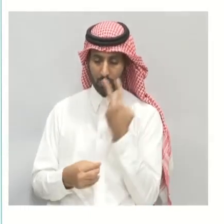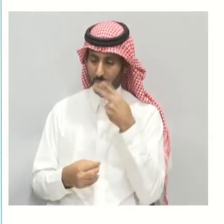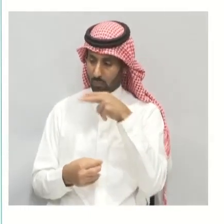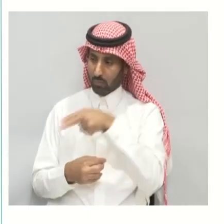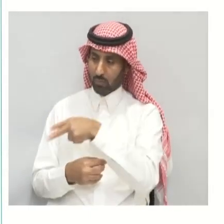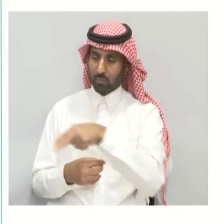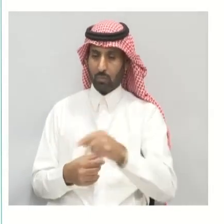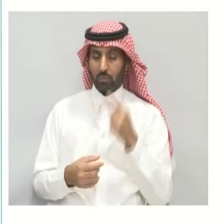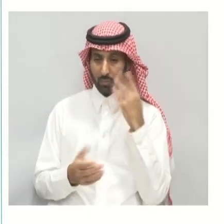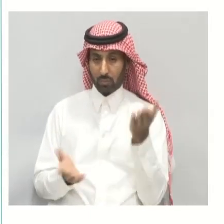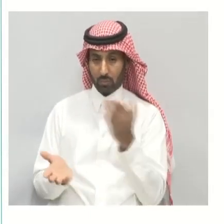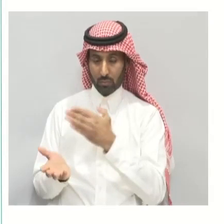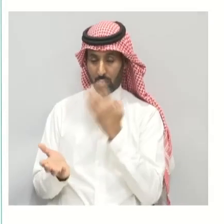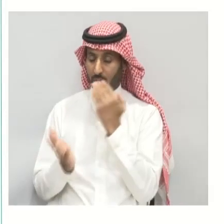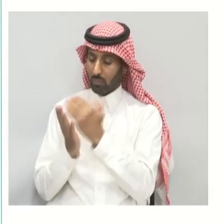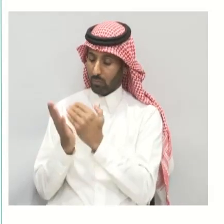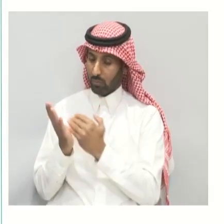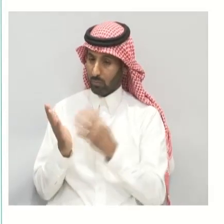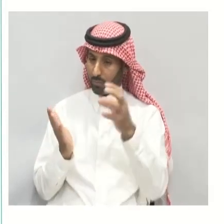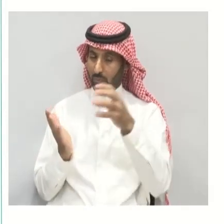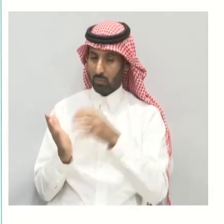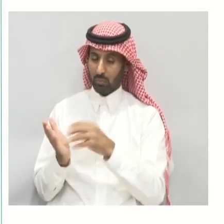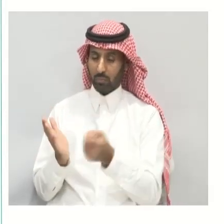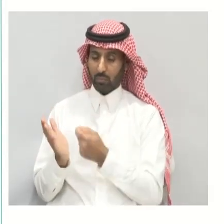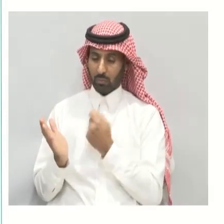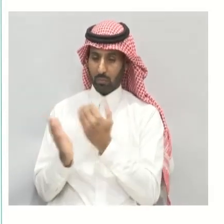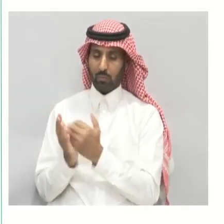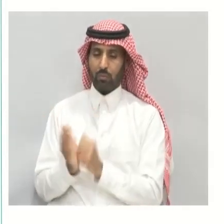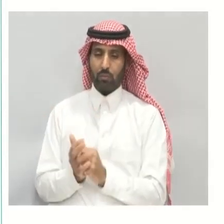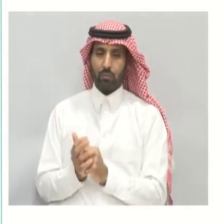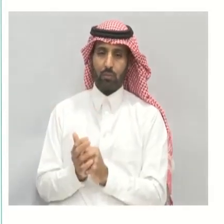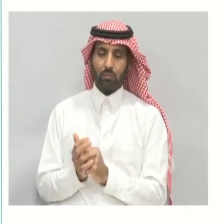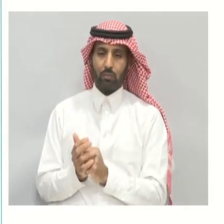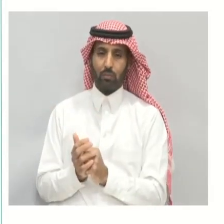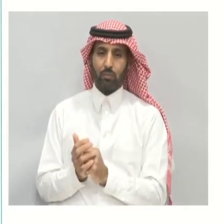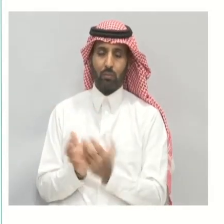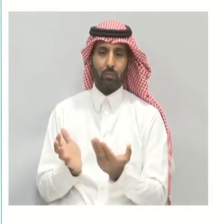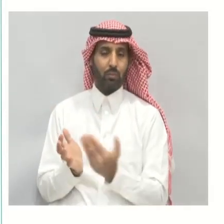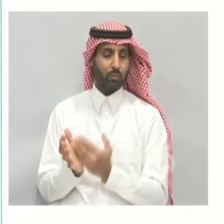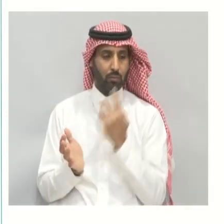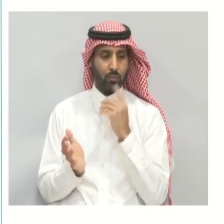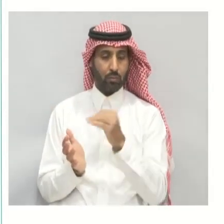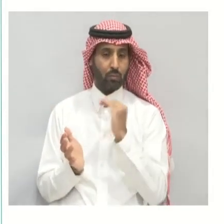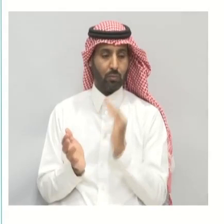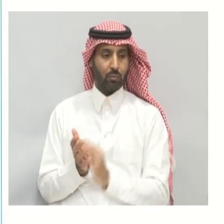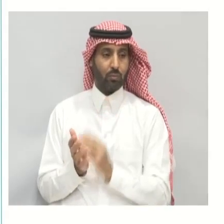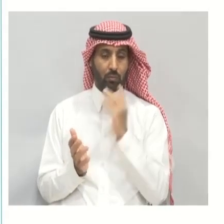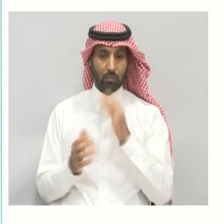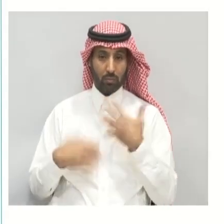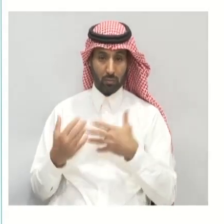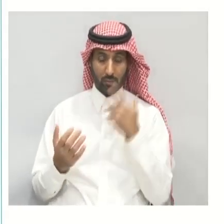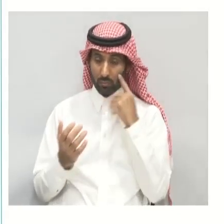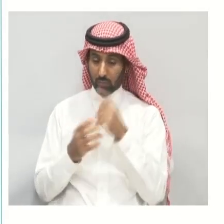So let's go back and write down this answer as it is. The answer is an